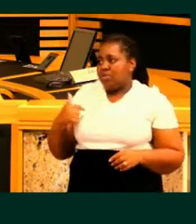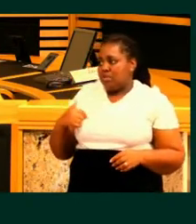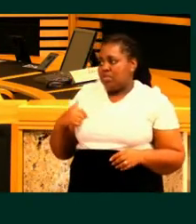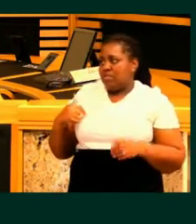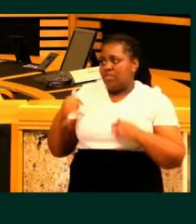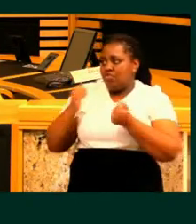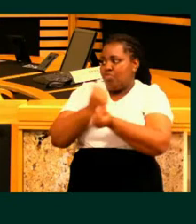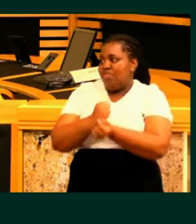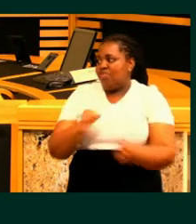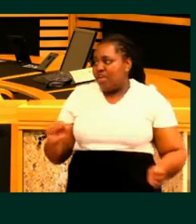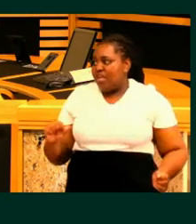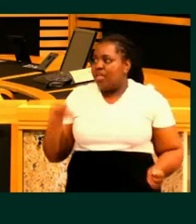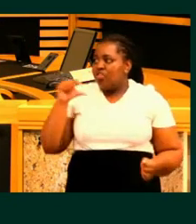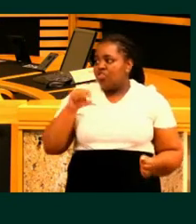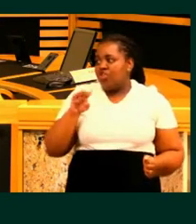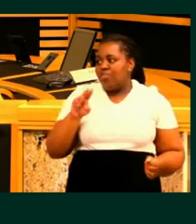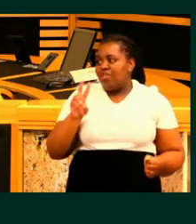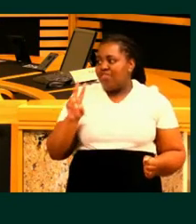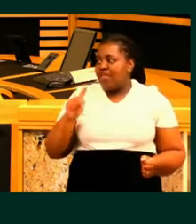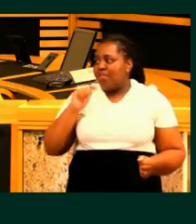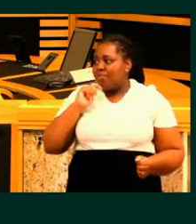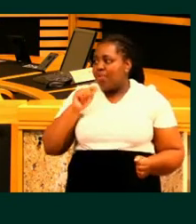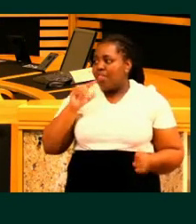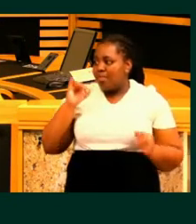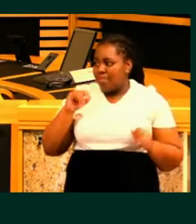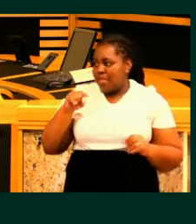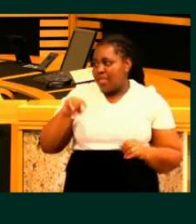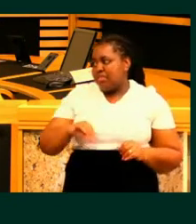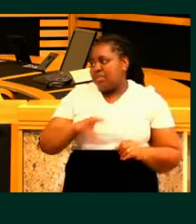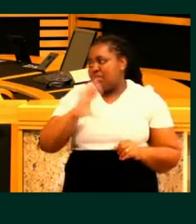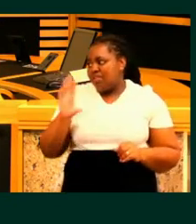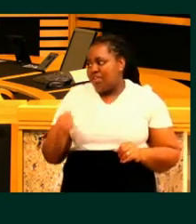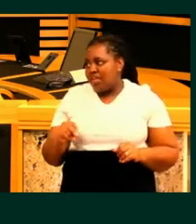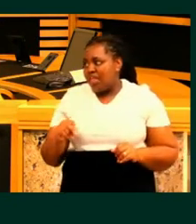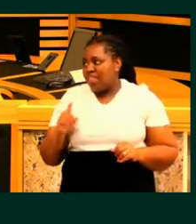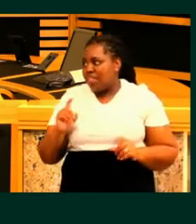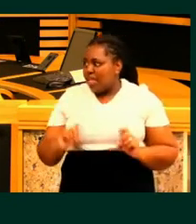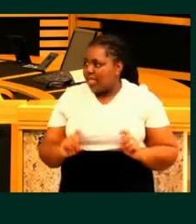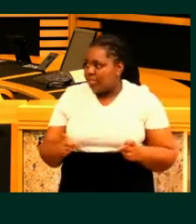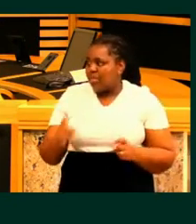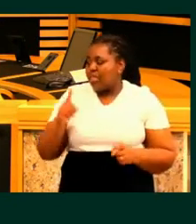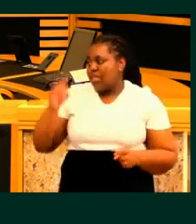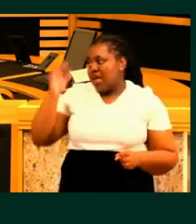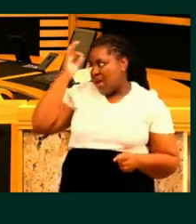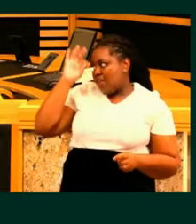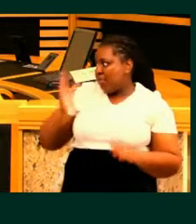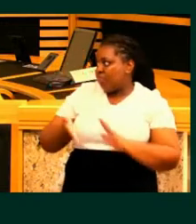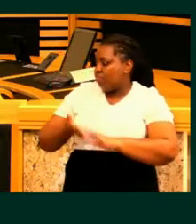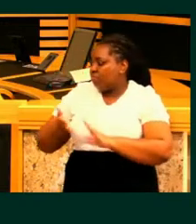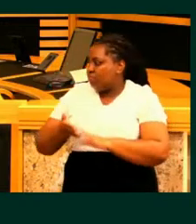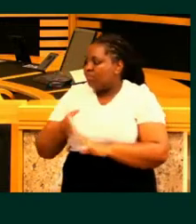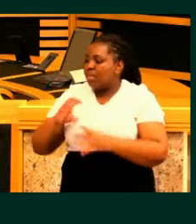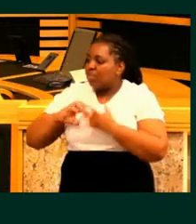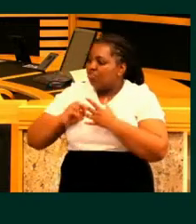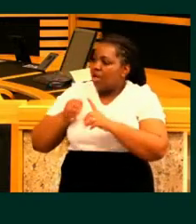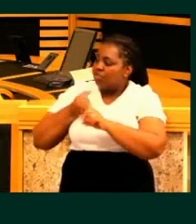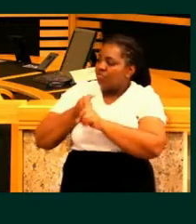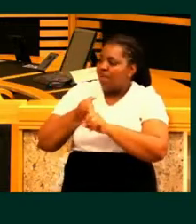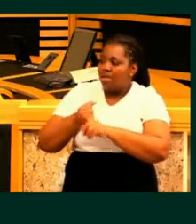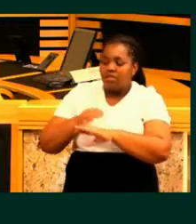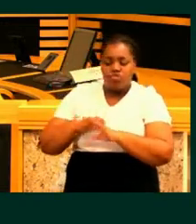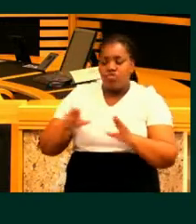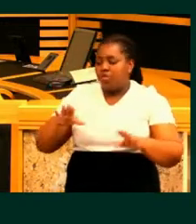free gpv is an emic in South Africa the speed at which government is moving when trying to fight is not